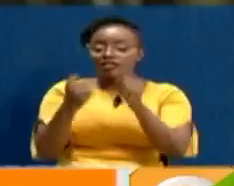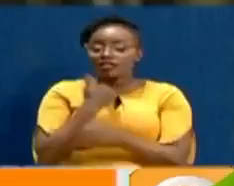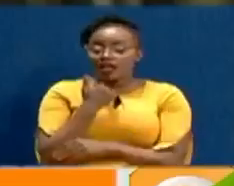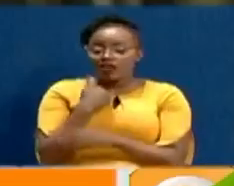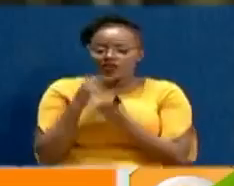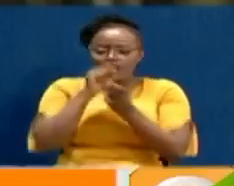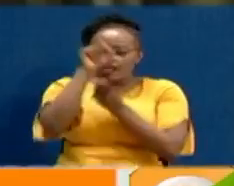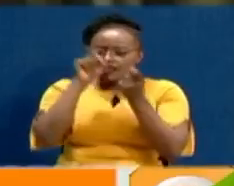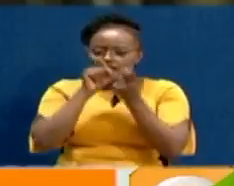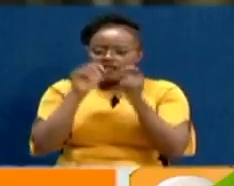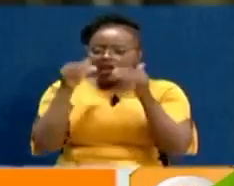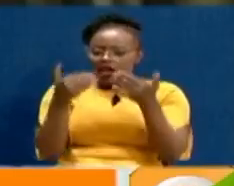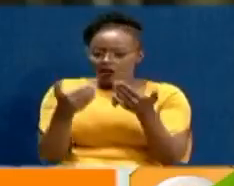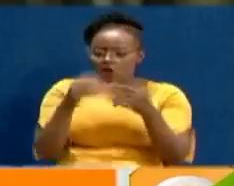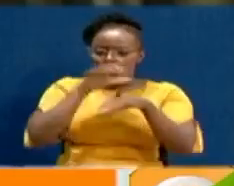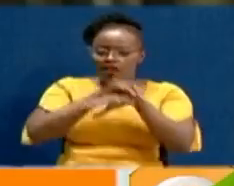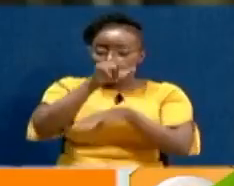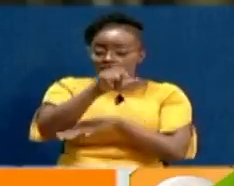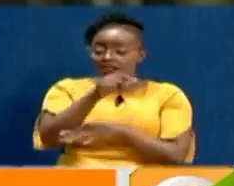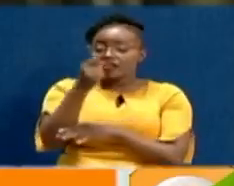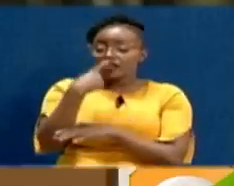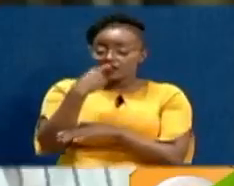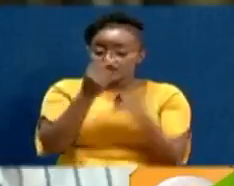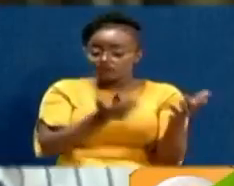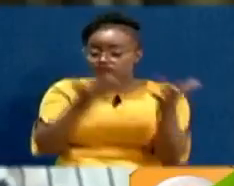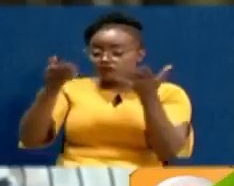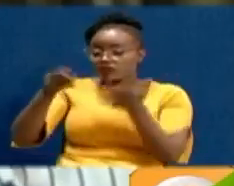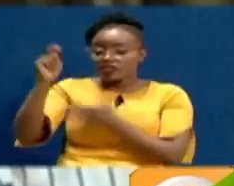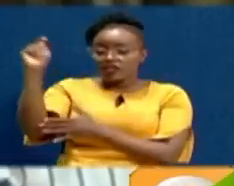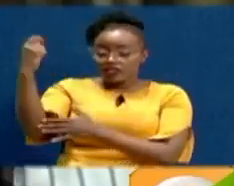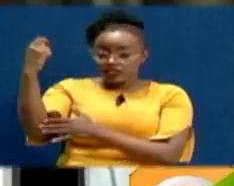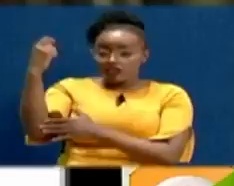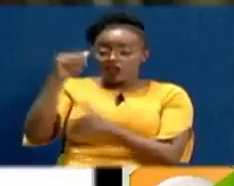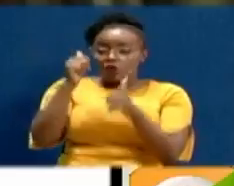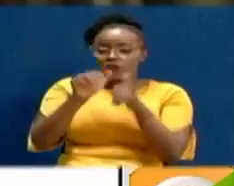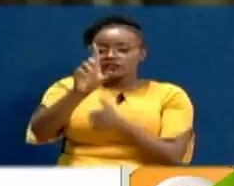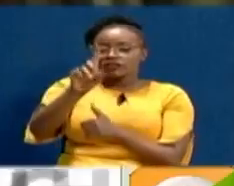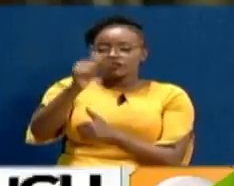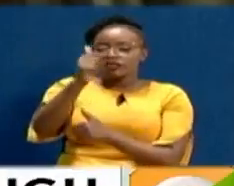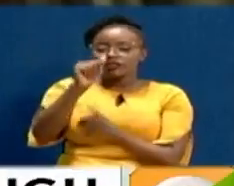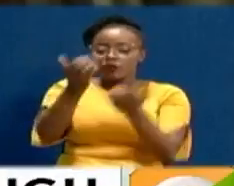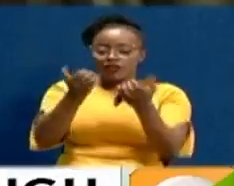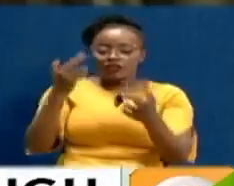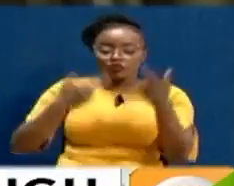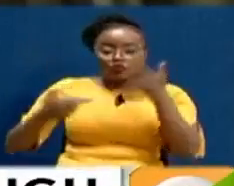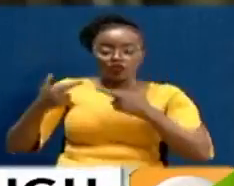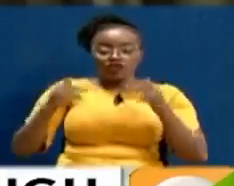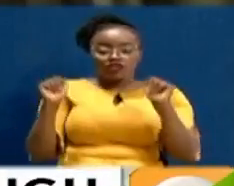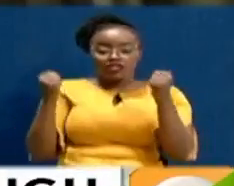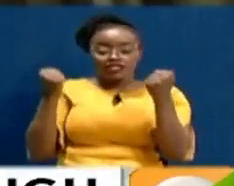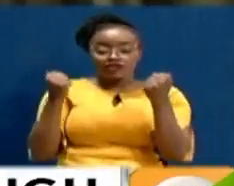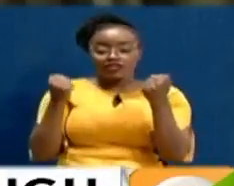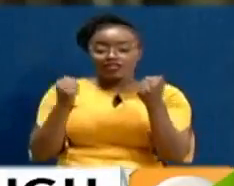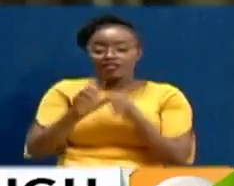of exactly how we are going to get this product into the country, what kind of data we need to review in terms of safety